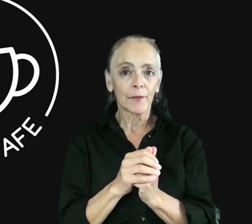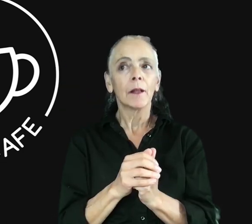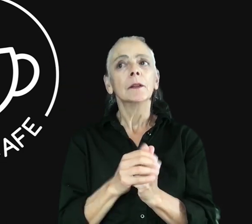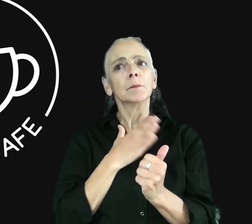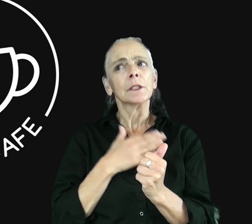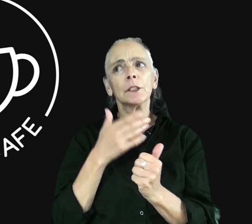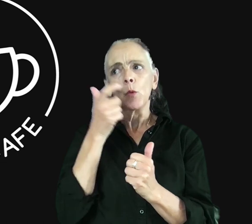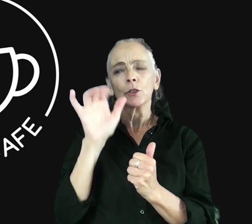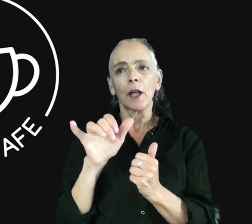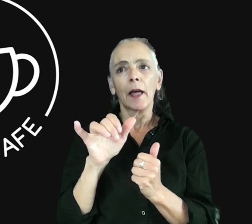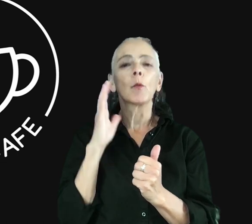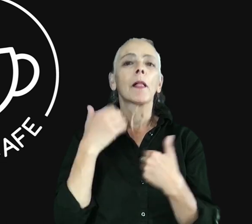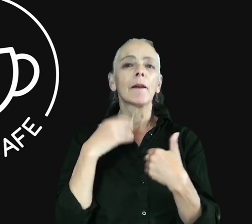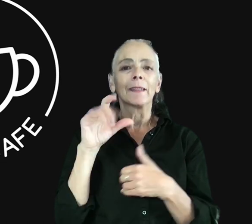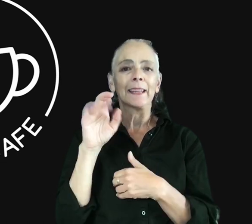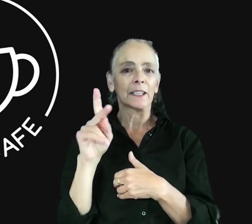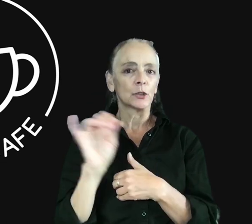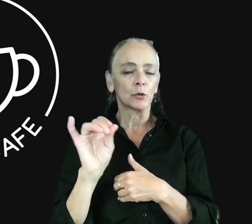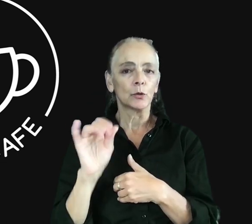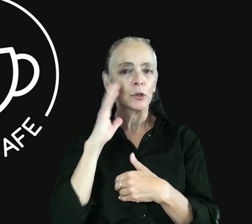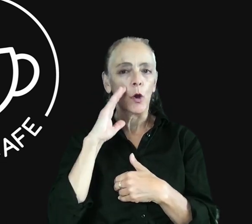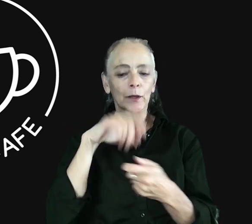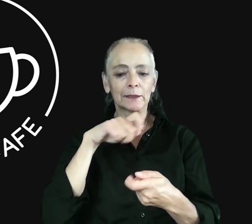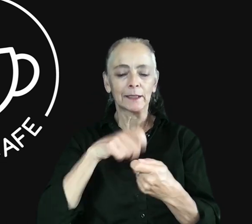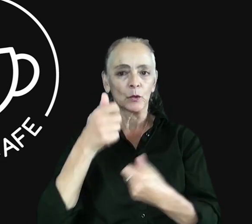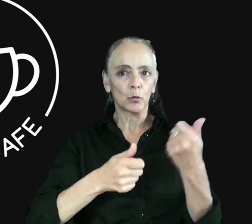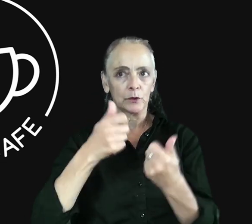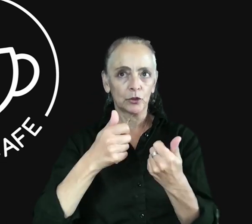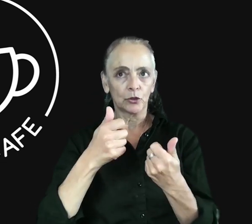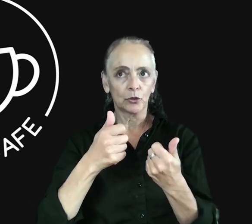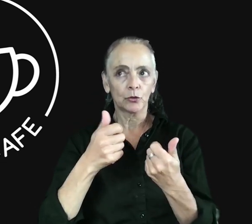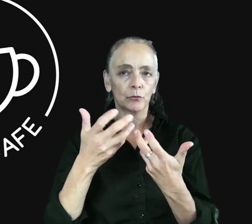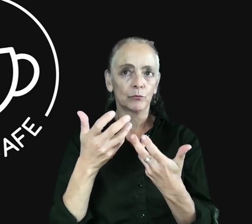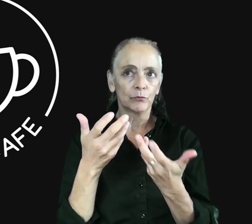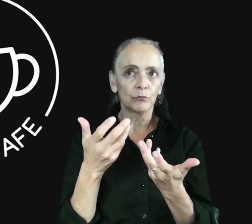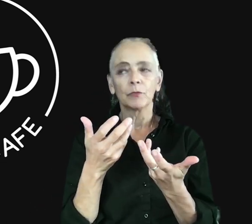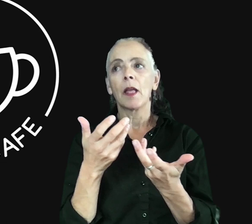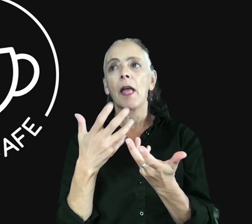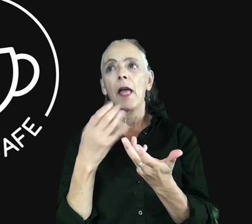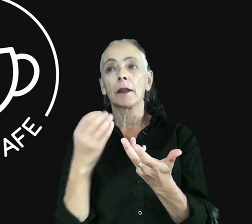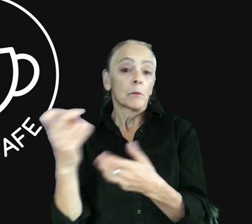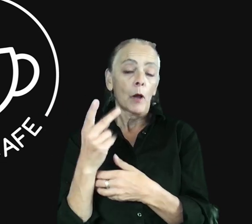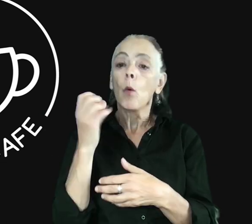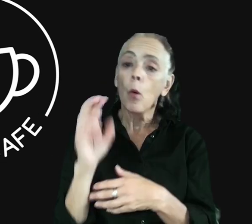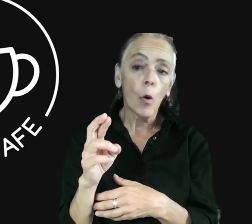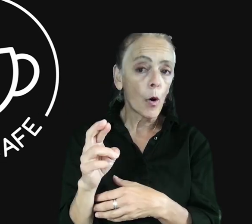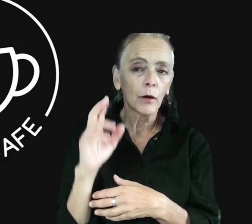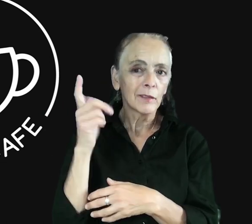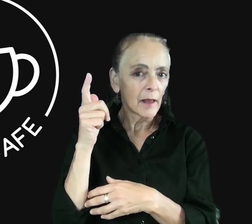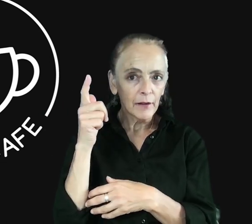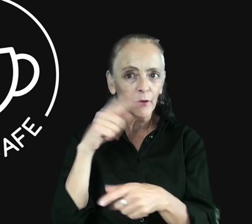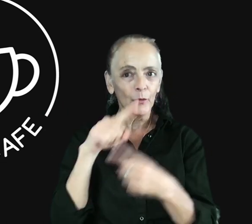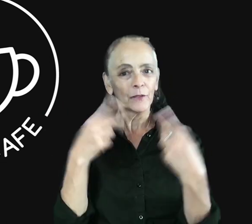everything linked for you as well so that you'll know exactly which one to go and talk to and maybe come back or at least go check it out when you're